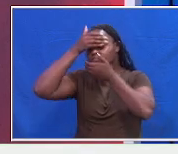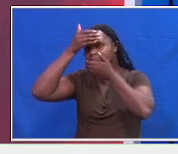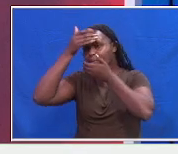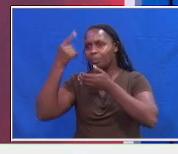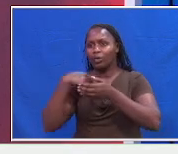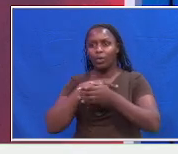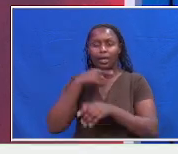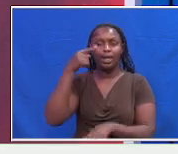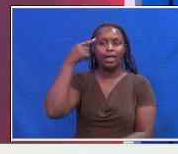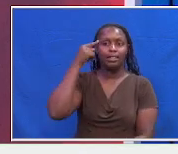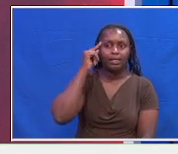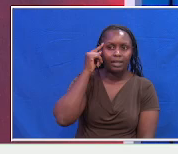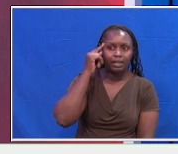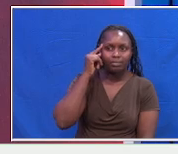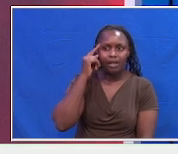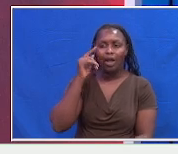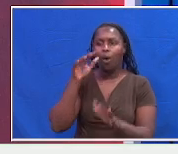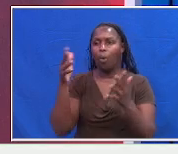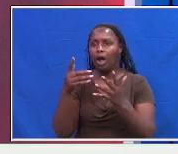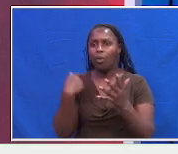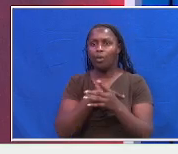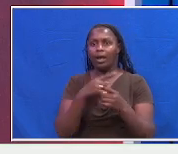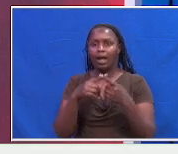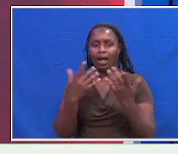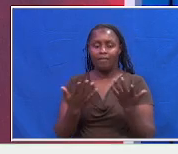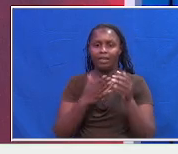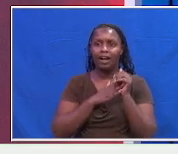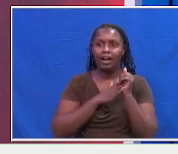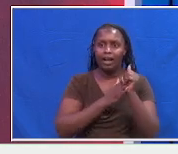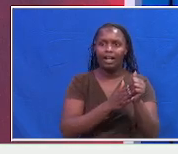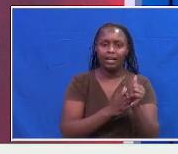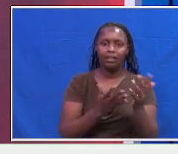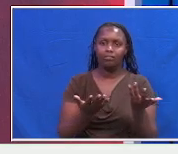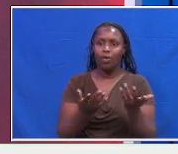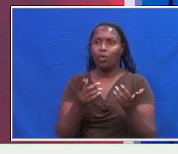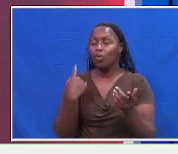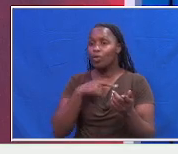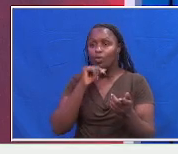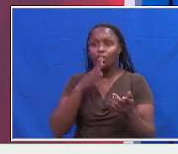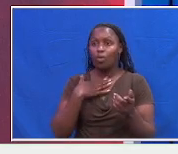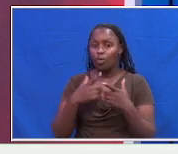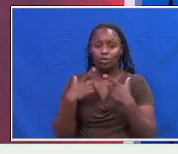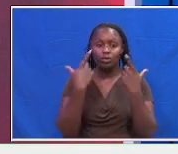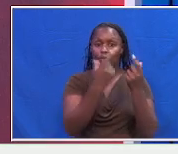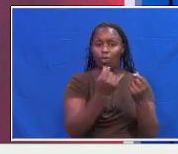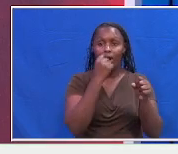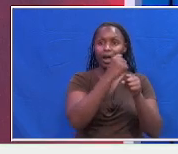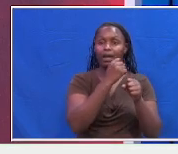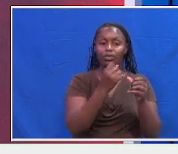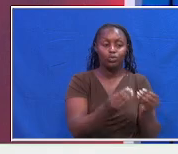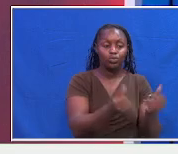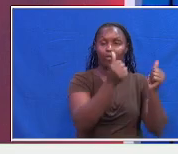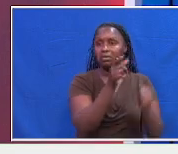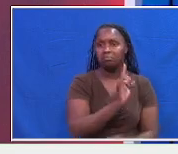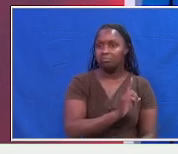have guided precision missiles and we don't need to send our boys there to deal with them. So there